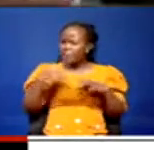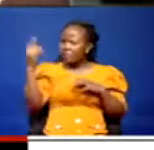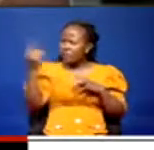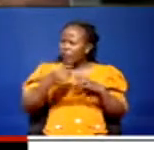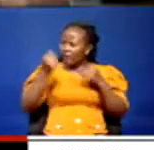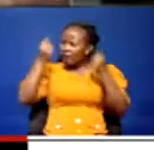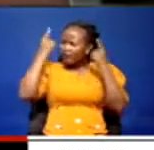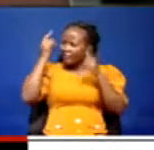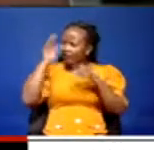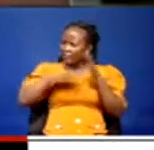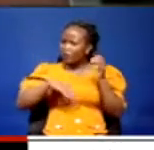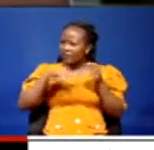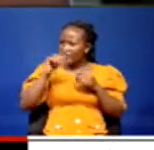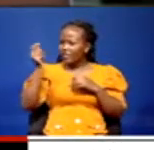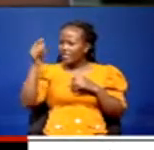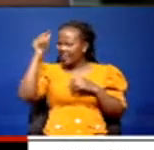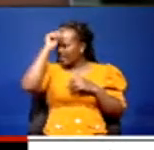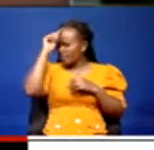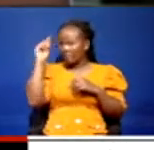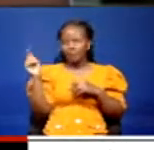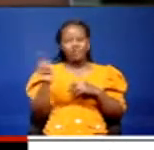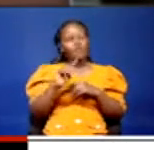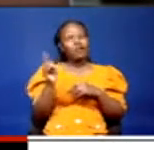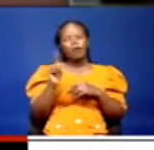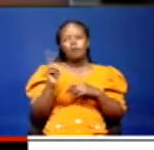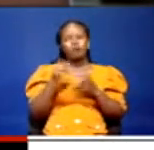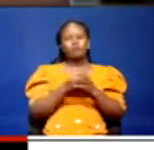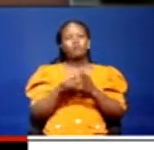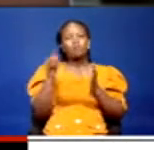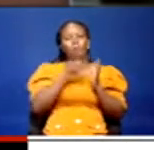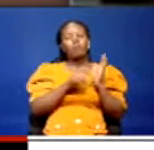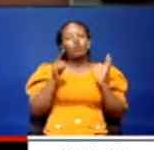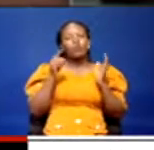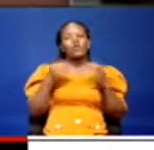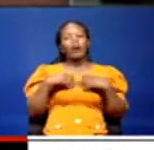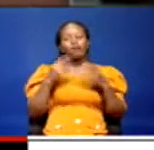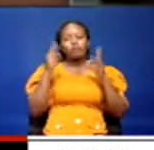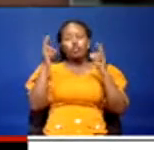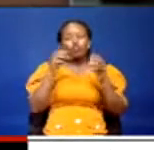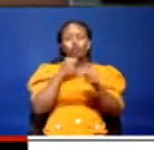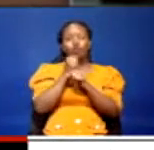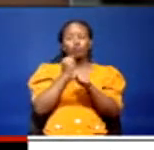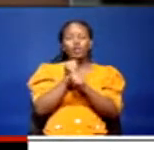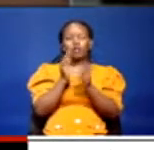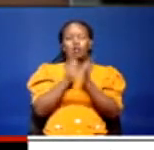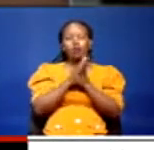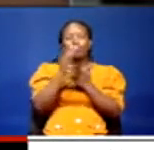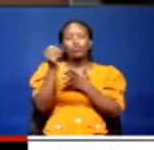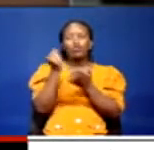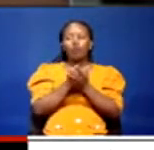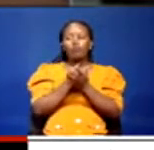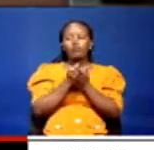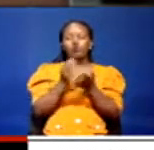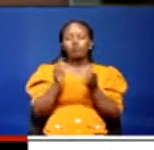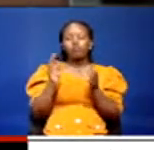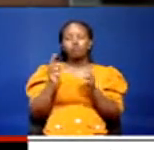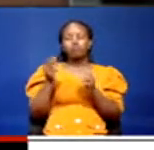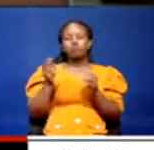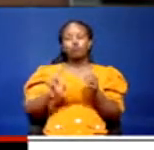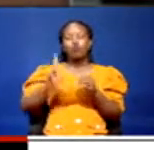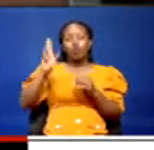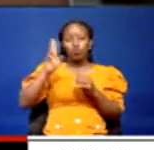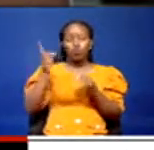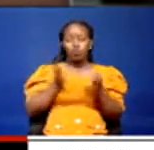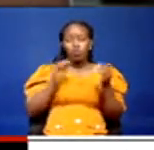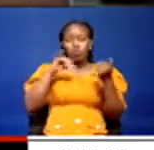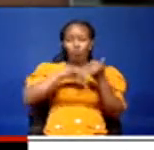the Kenya government would understand us. So we then developed this issue of working with the Office of the First Lady, and we really thank her. We did the Build Zero with her, we